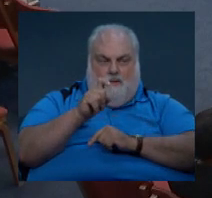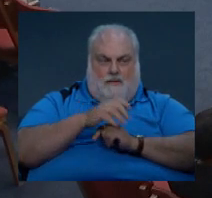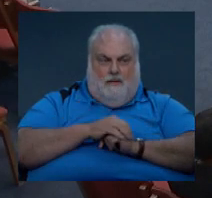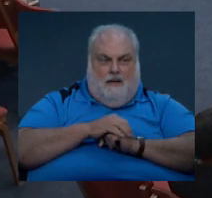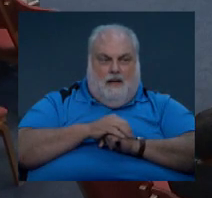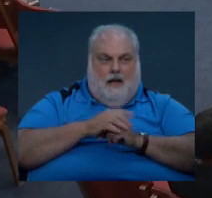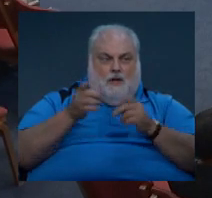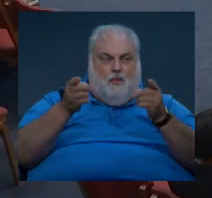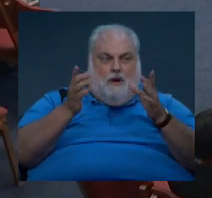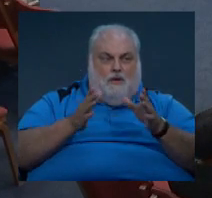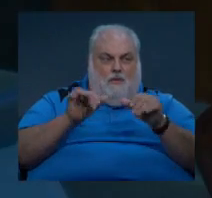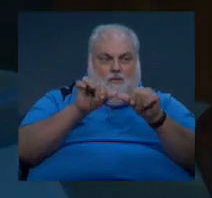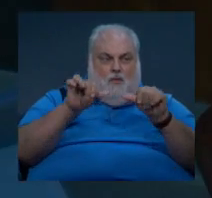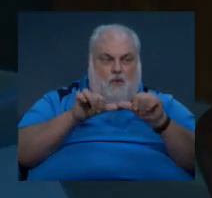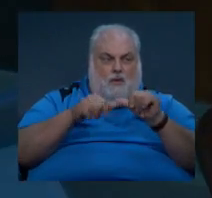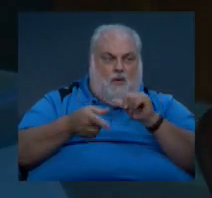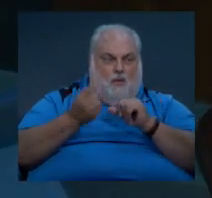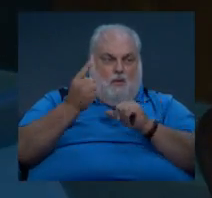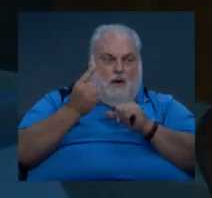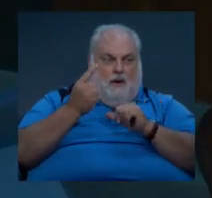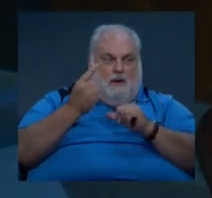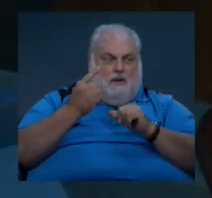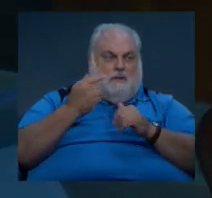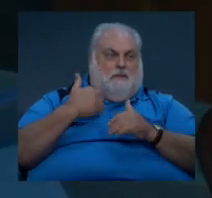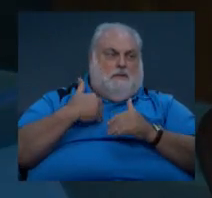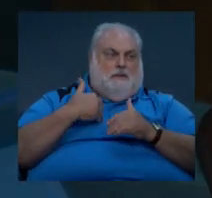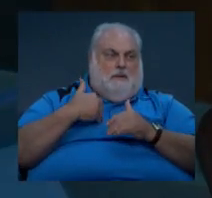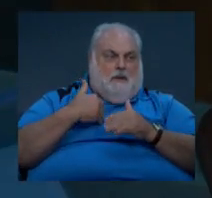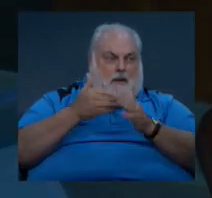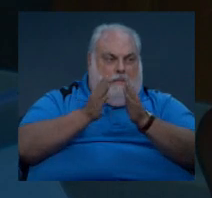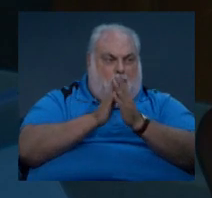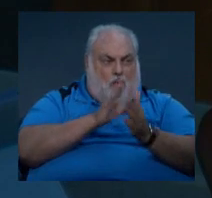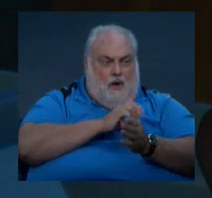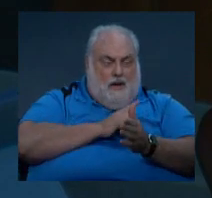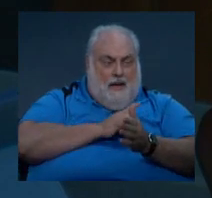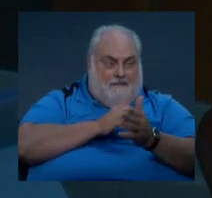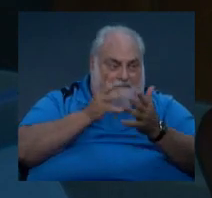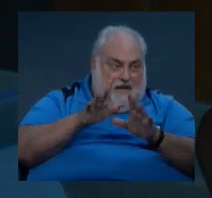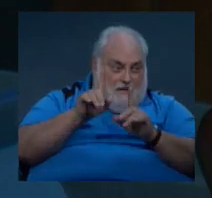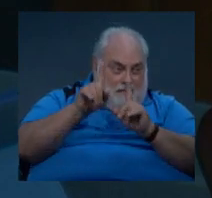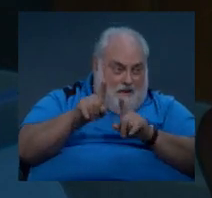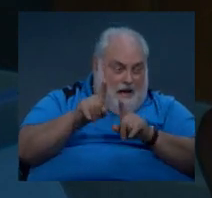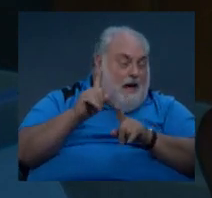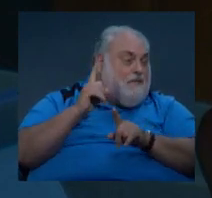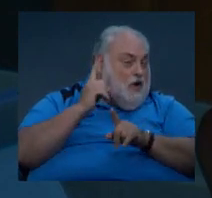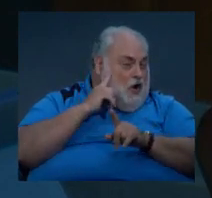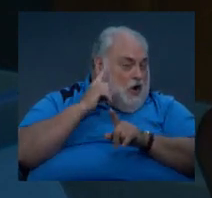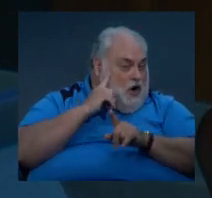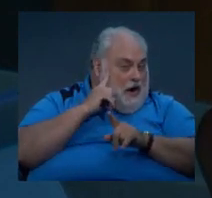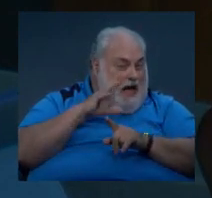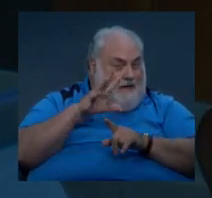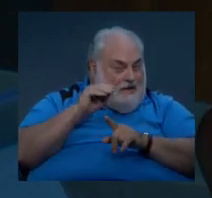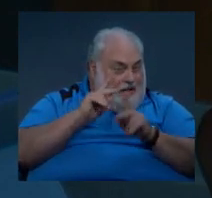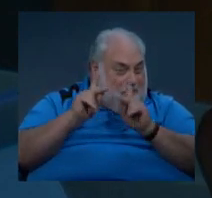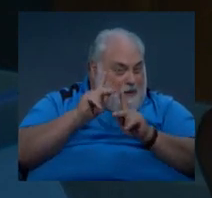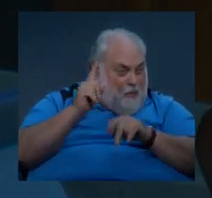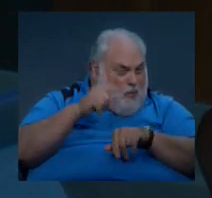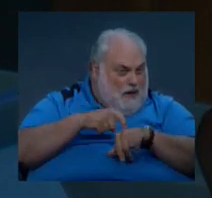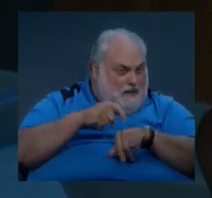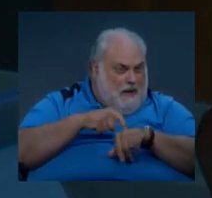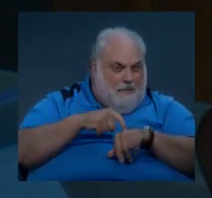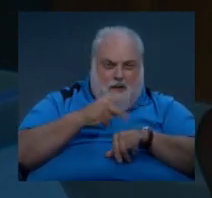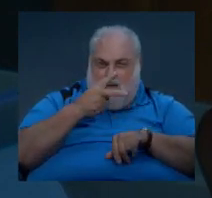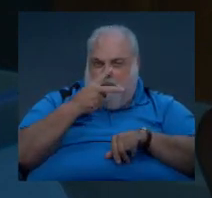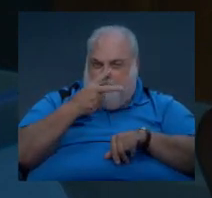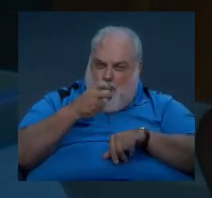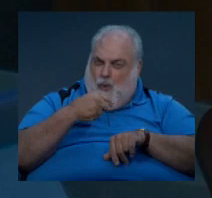Ward 1, I'm reluctant to ask the board members how many of you have attended. I've heard the number, 50 people at one time. I